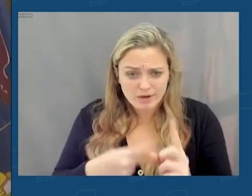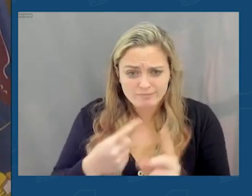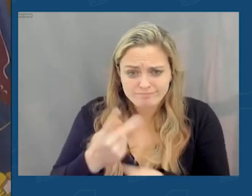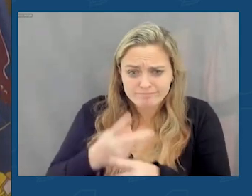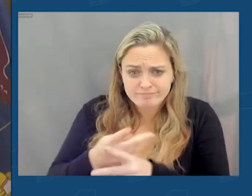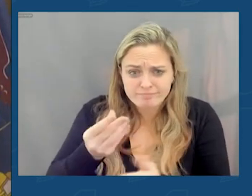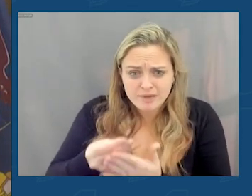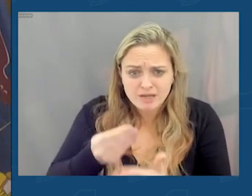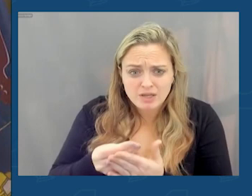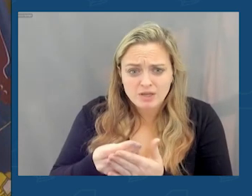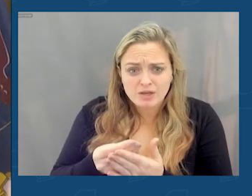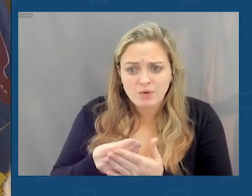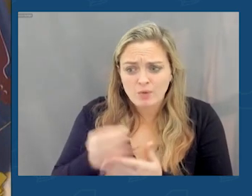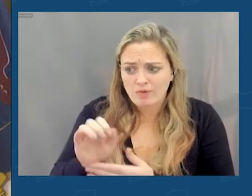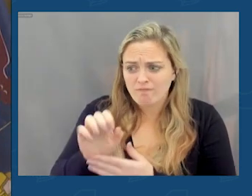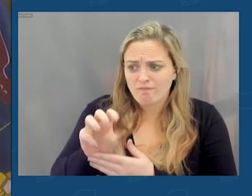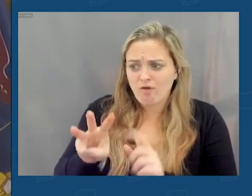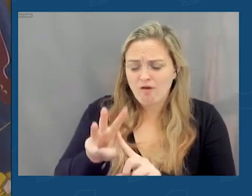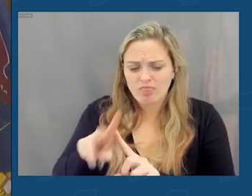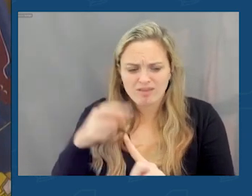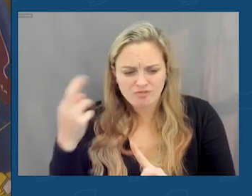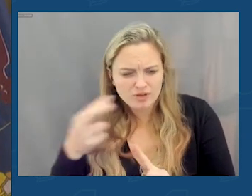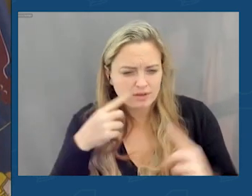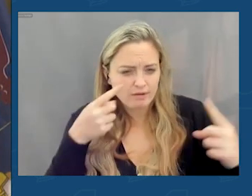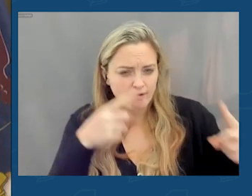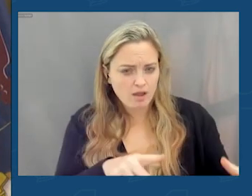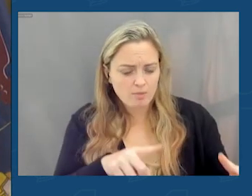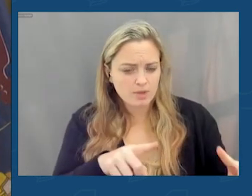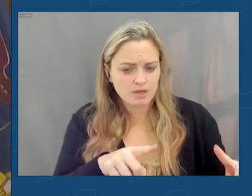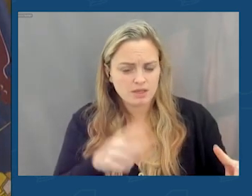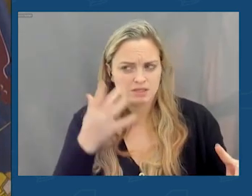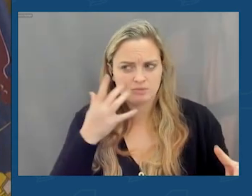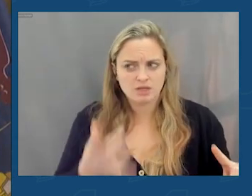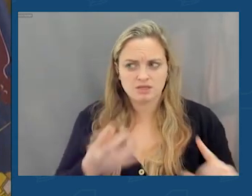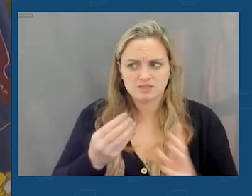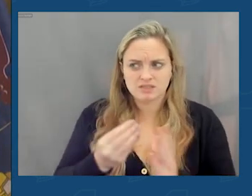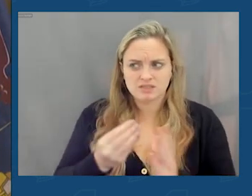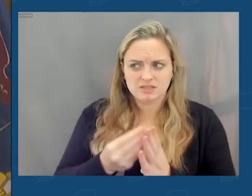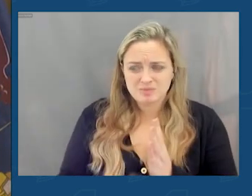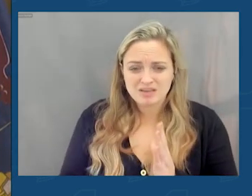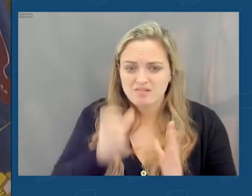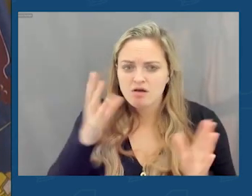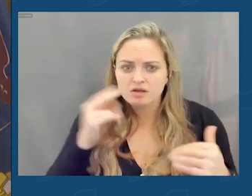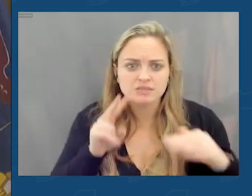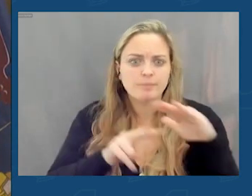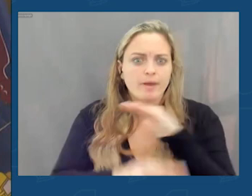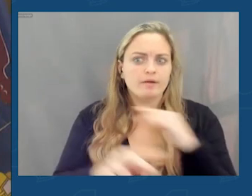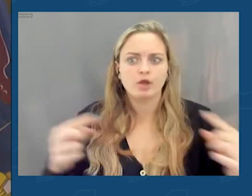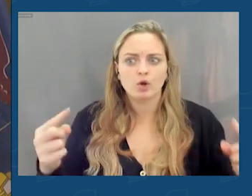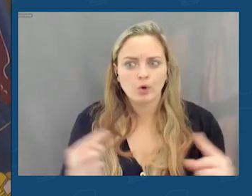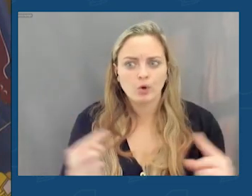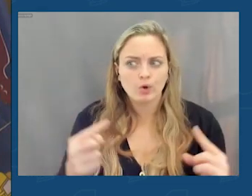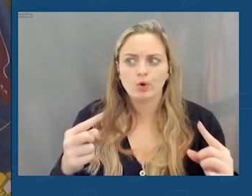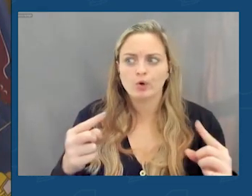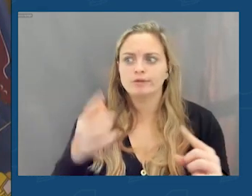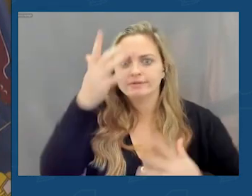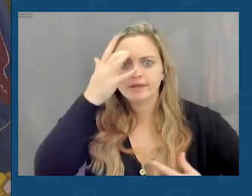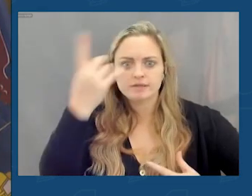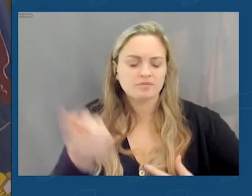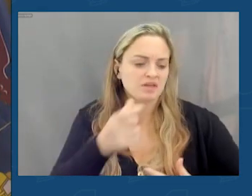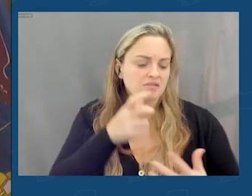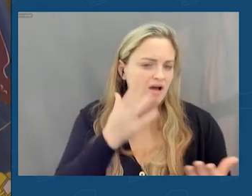flaw that brought you to this place. It's just expenses you didn't count on in life. How could you have budgeted for something that's